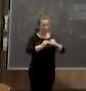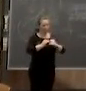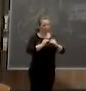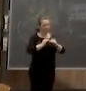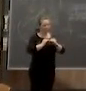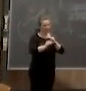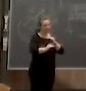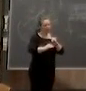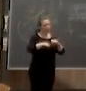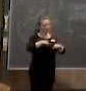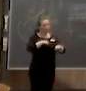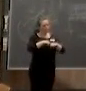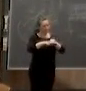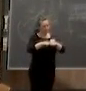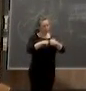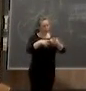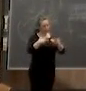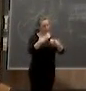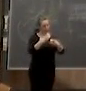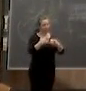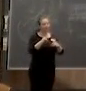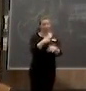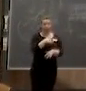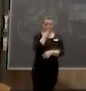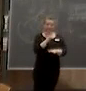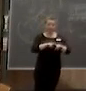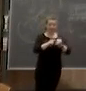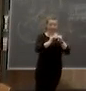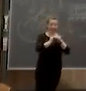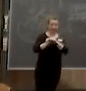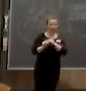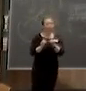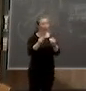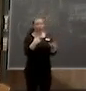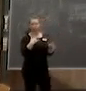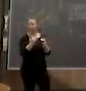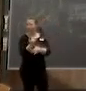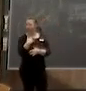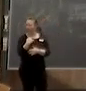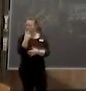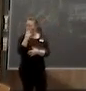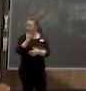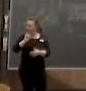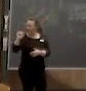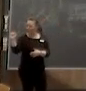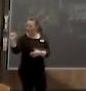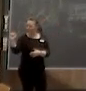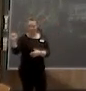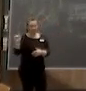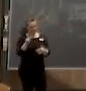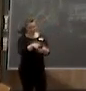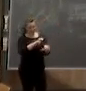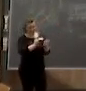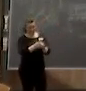procedures and a lot of it. That's right. We have a lot of standards. So if I'm looking at, at your the change you made